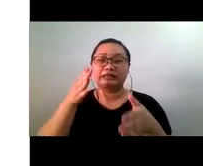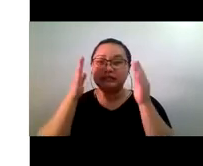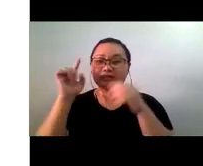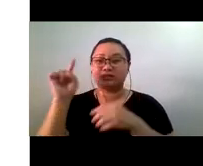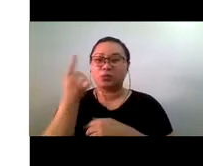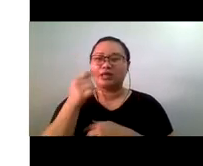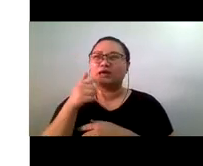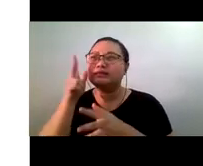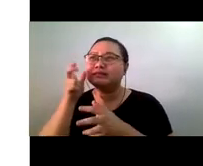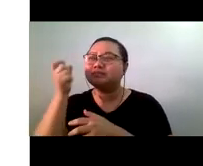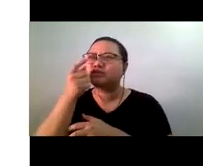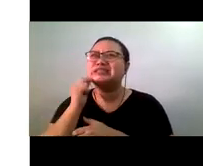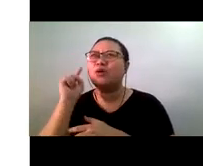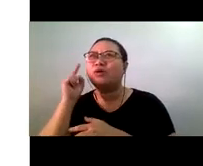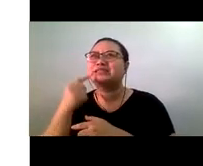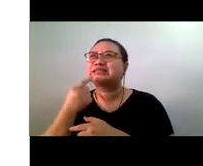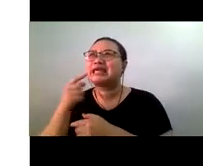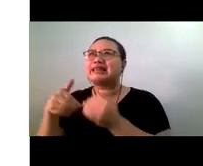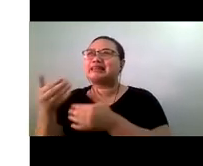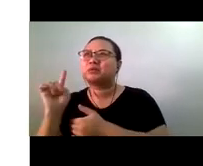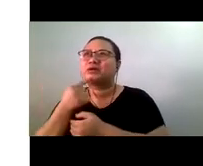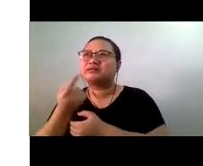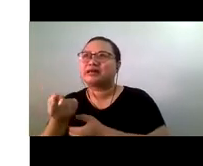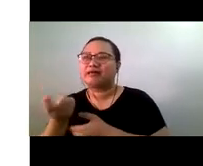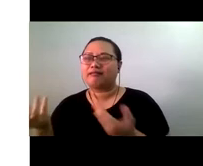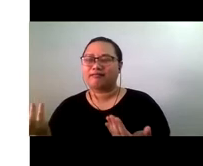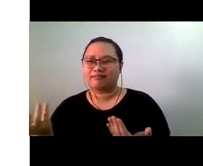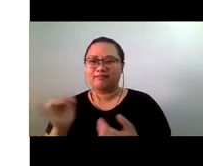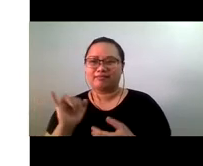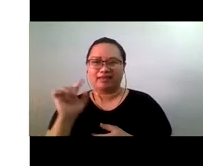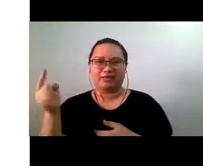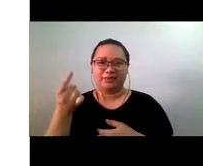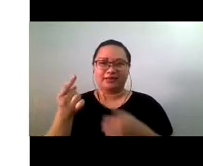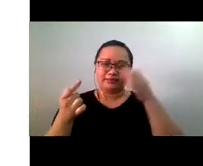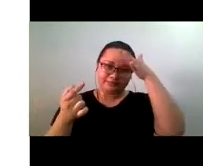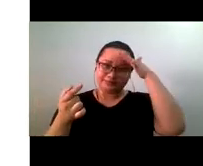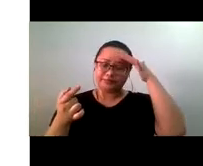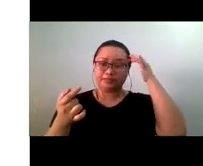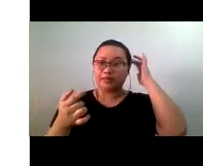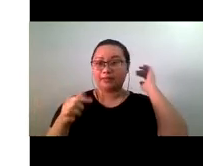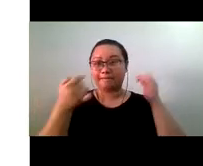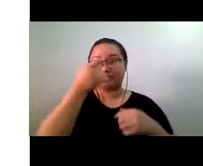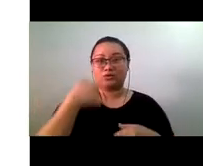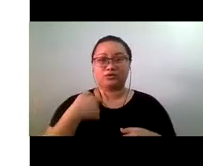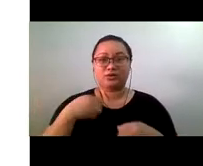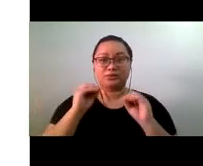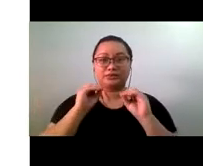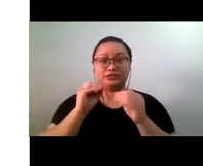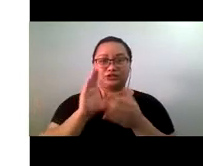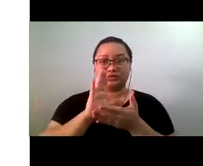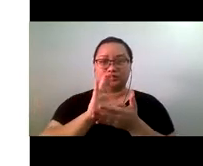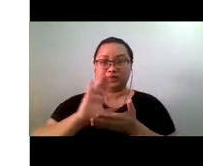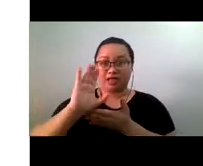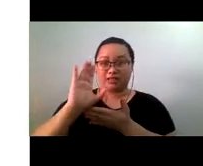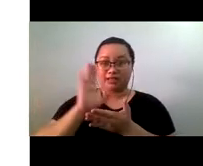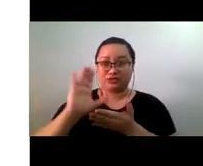typically, like, you know, because I'm teaching a tertiary level class in special education, when I give a question,